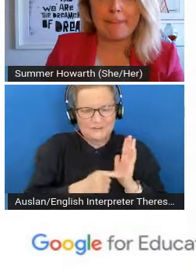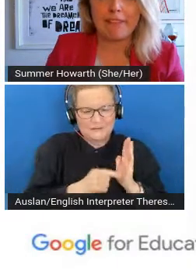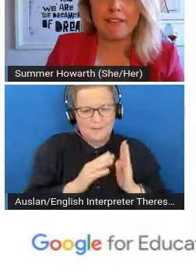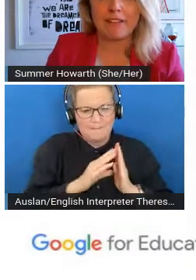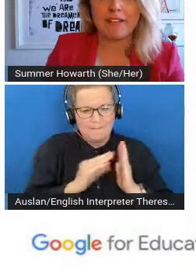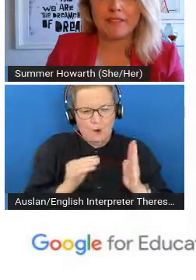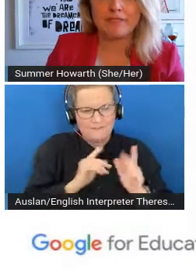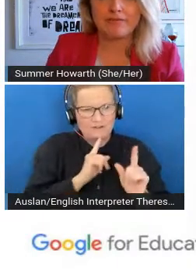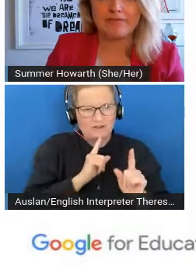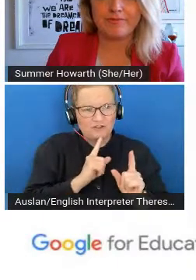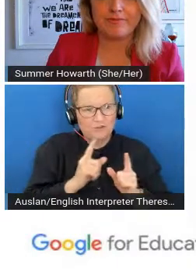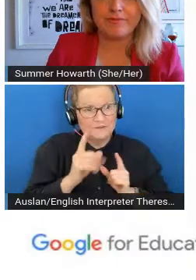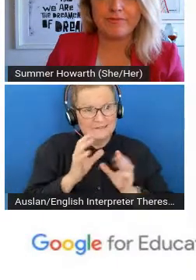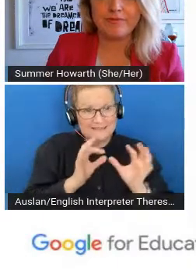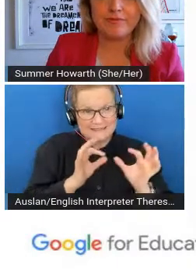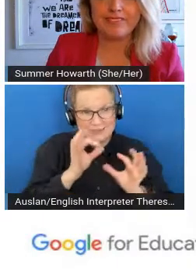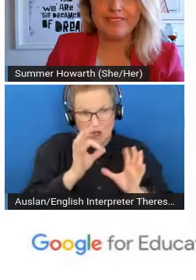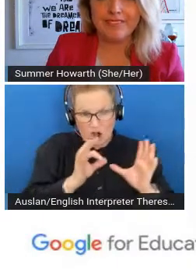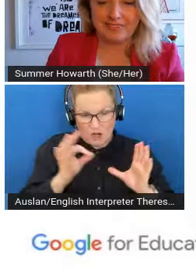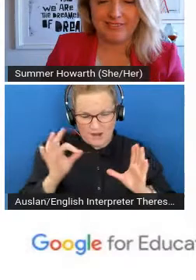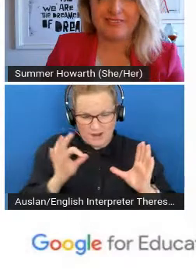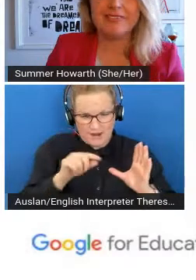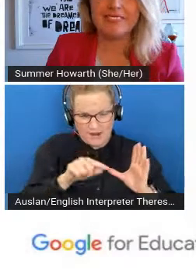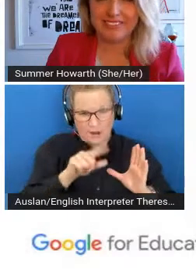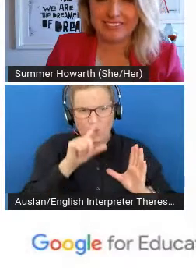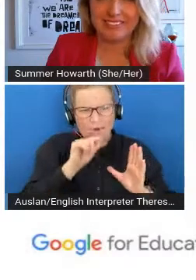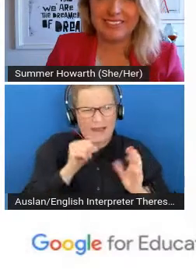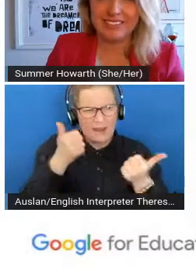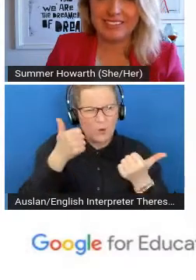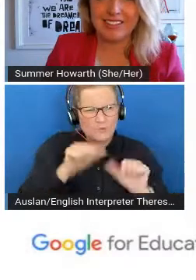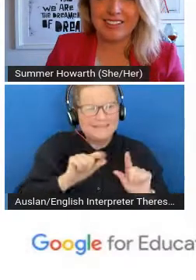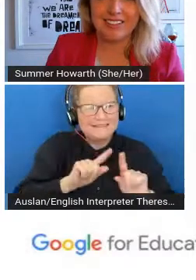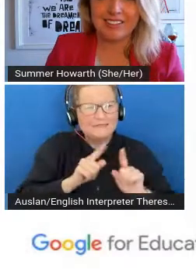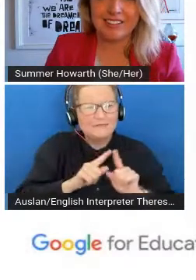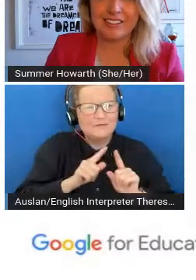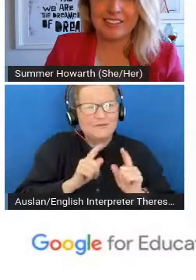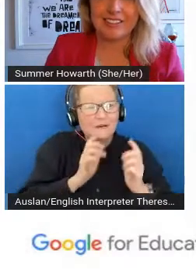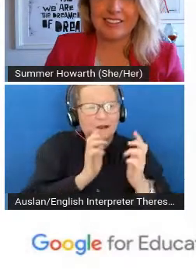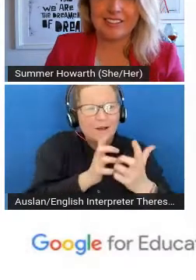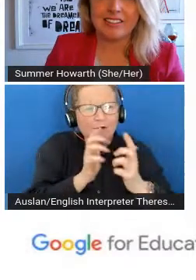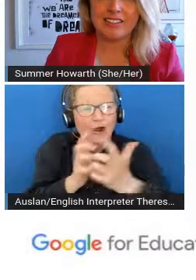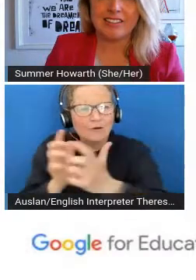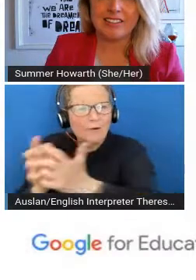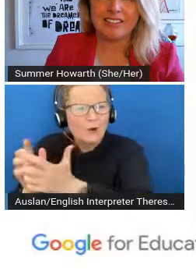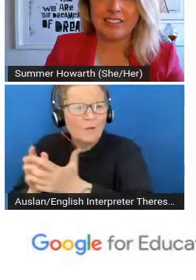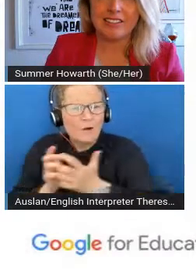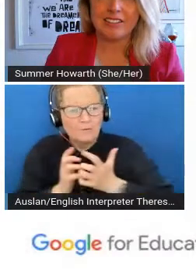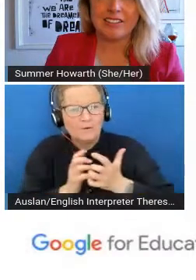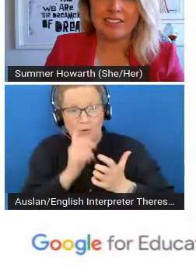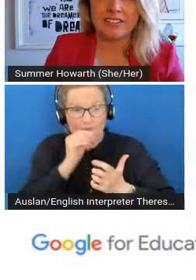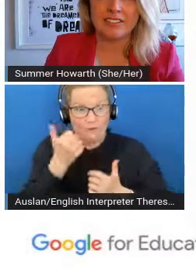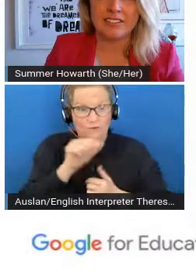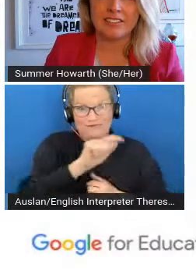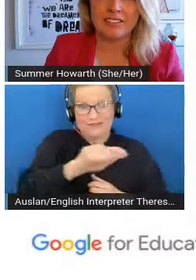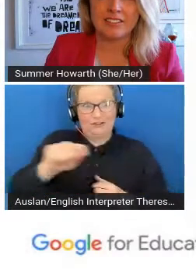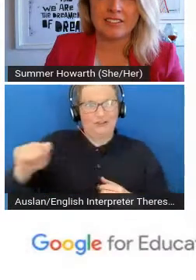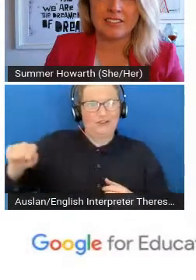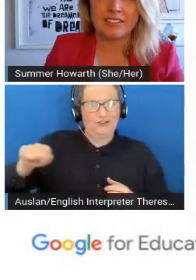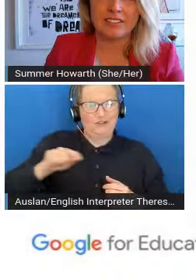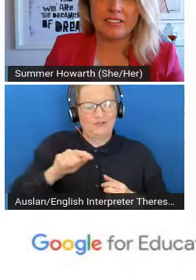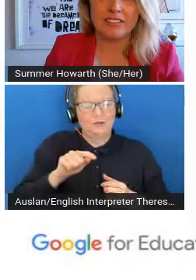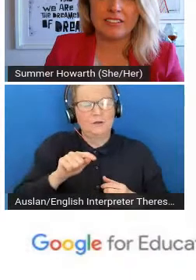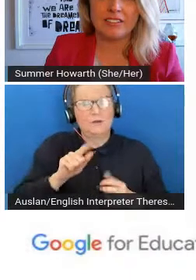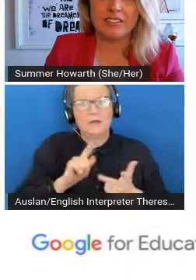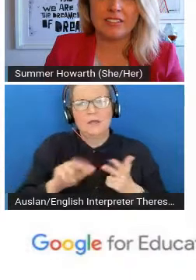is flexible enough to be used in many hybrid configurations. So we are looking very much, if we're thinking of